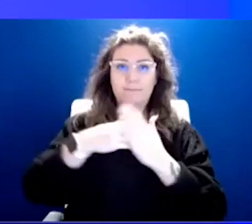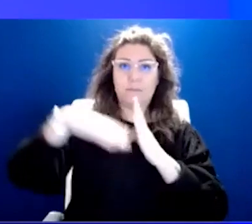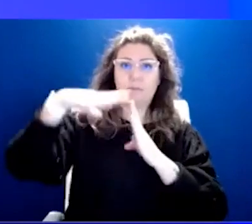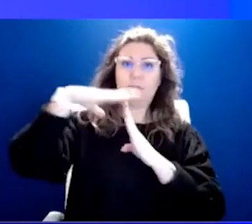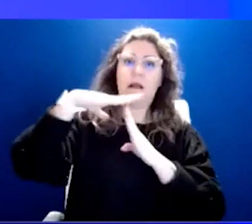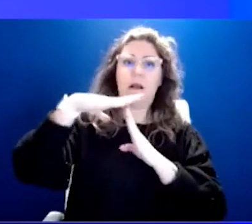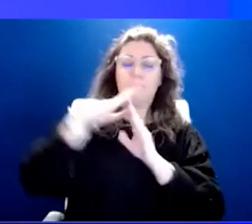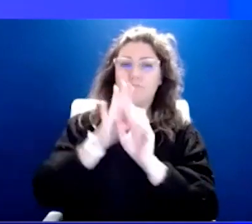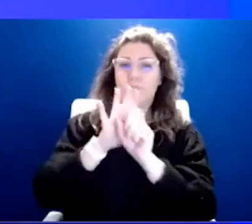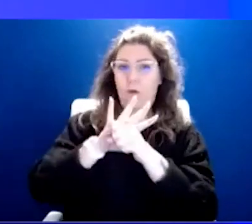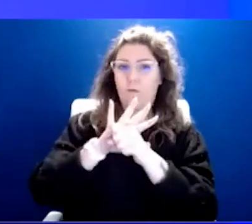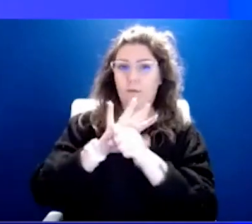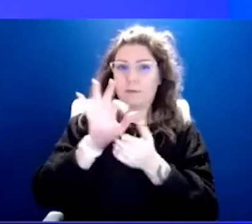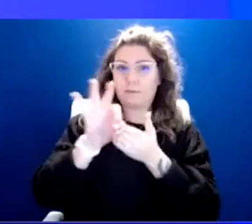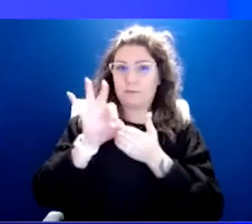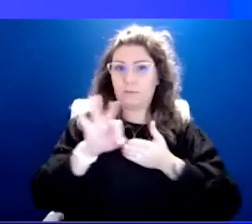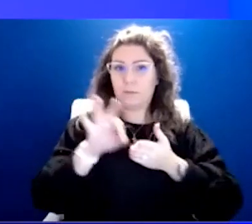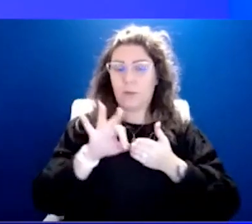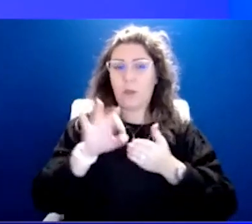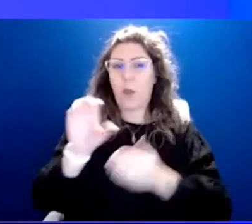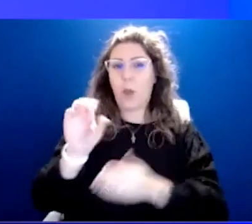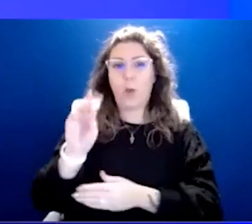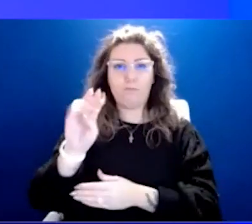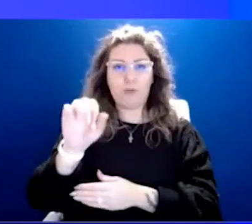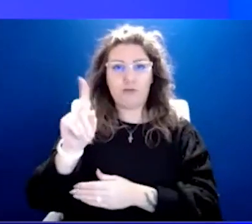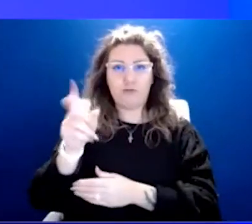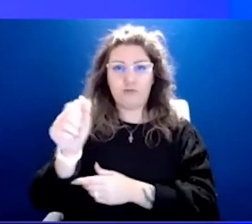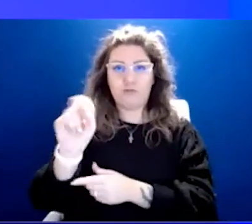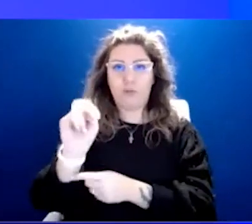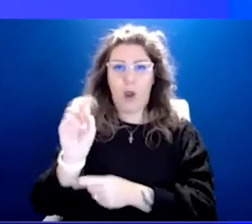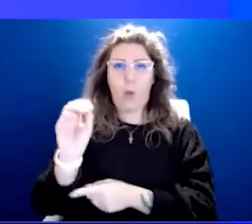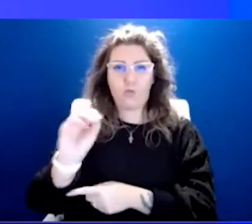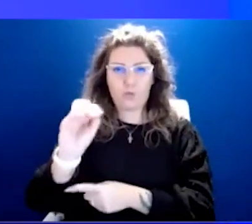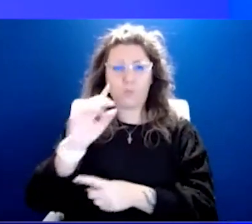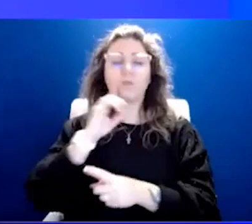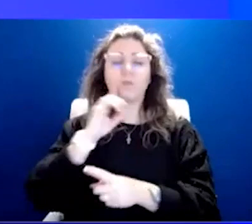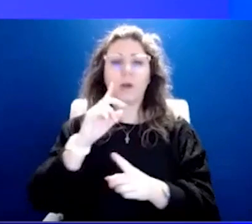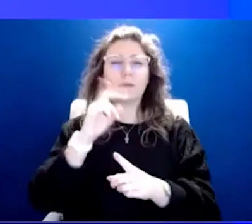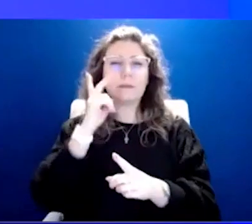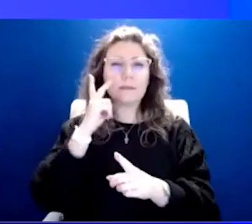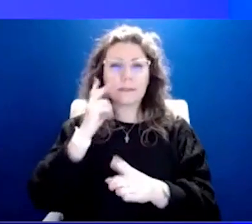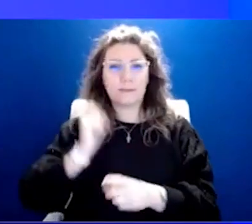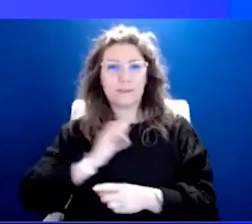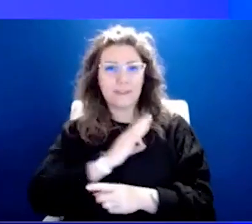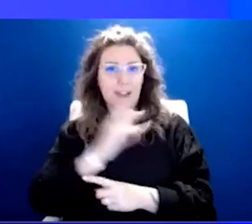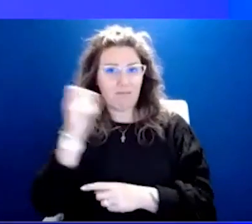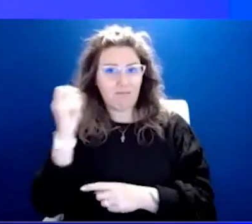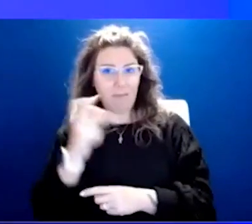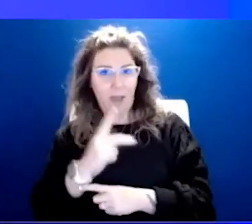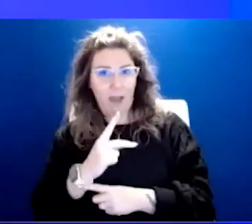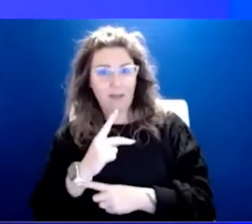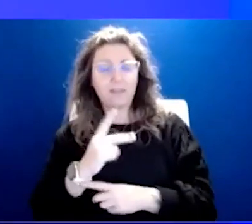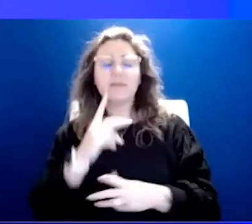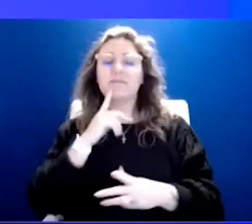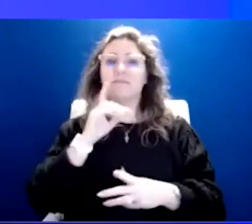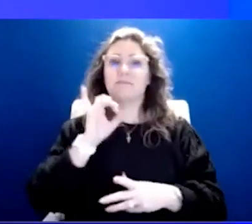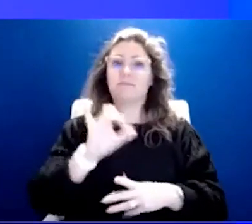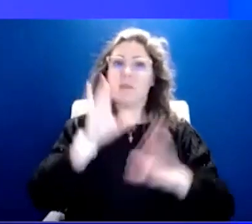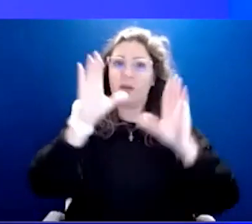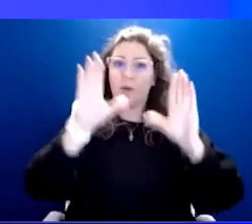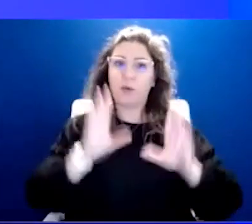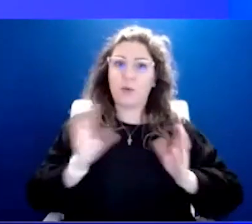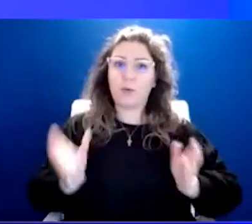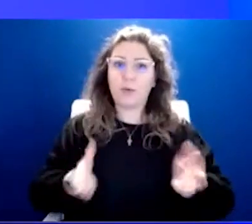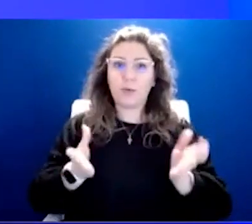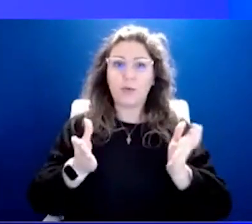surge, the Omicron surge, we're starting to see some of our staff come back. And that is a great encouragement because as the